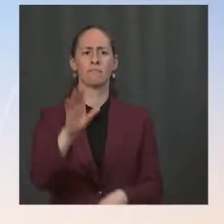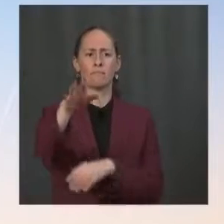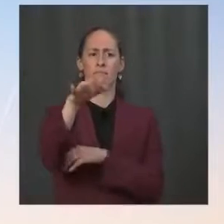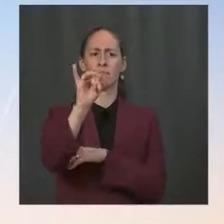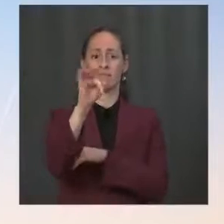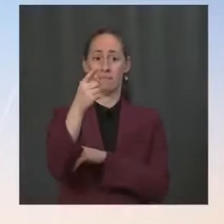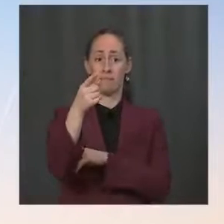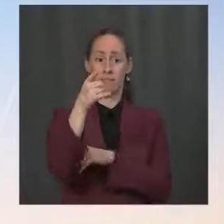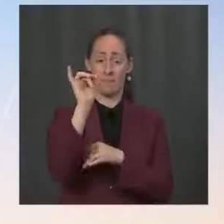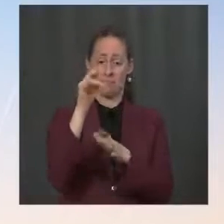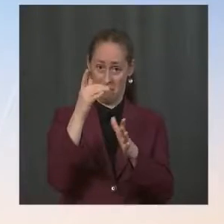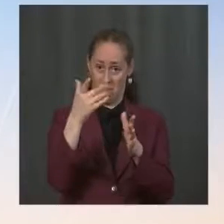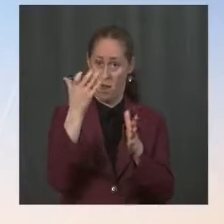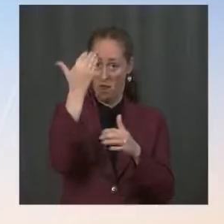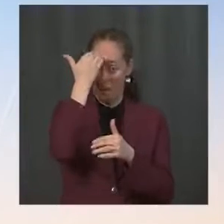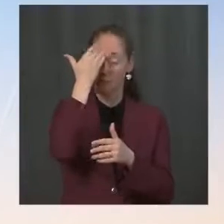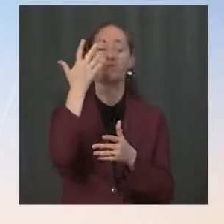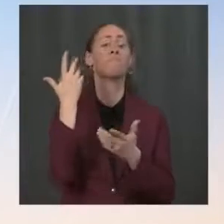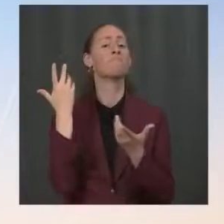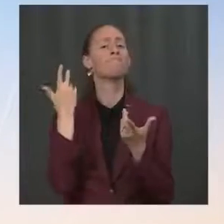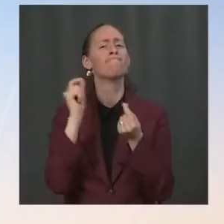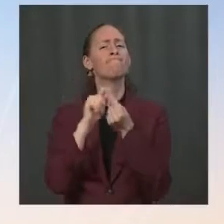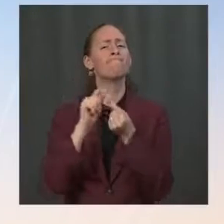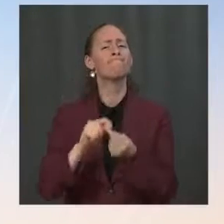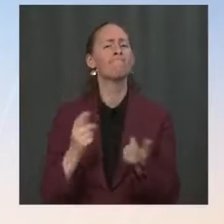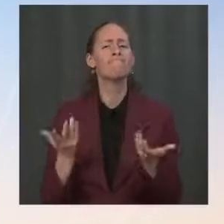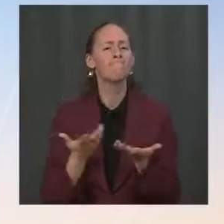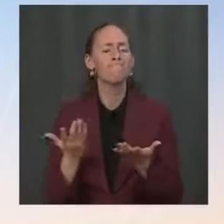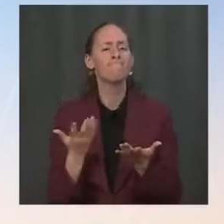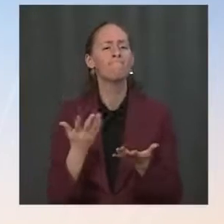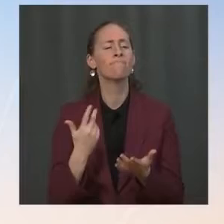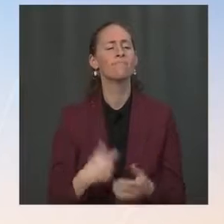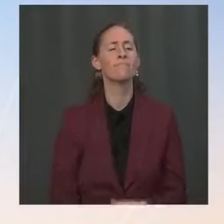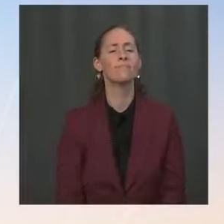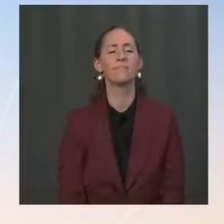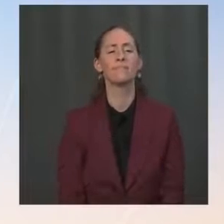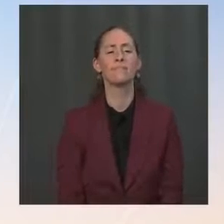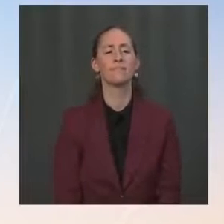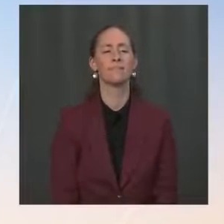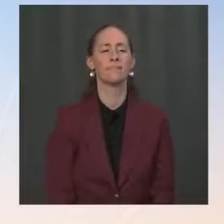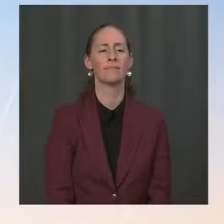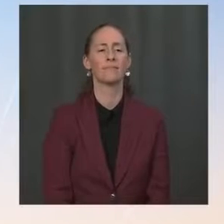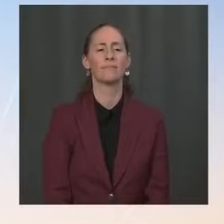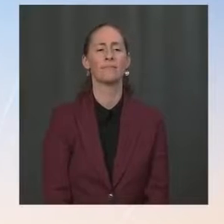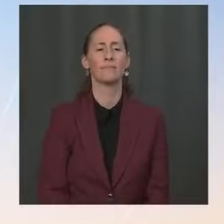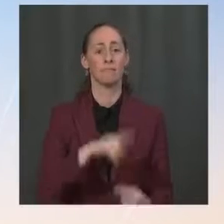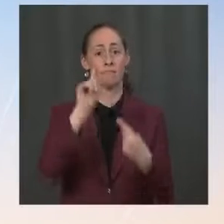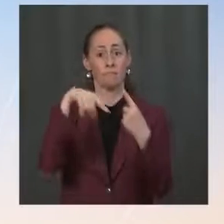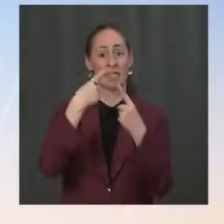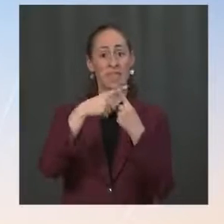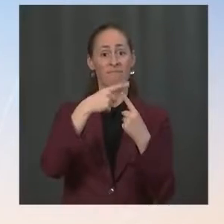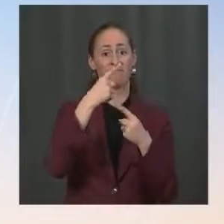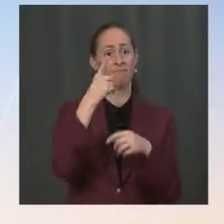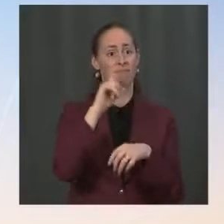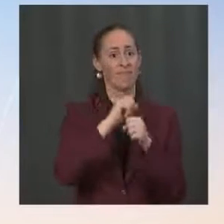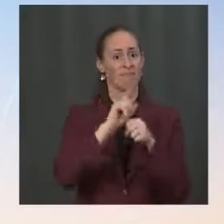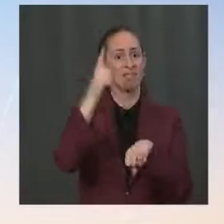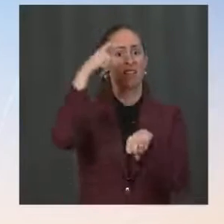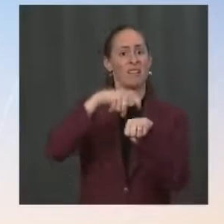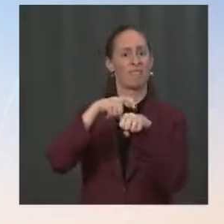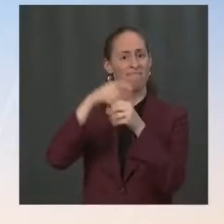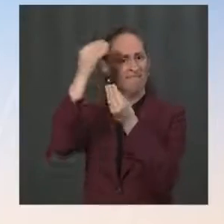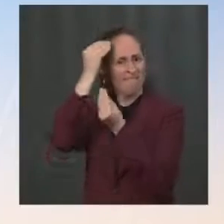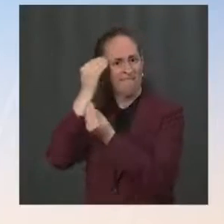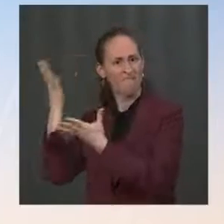that the initial reports of the attacks came in as members of his